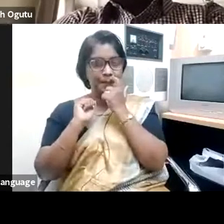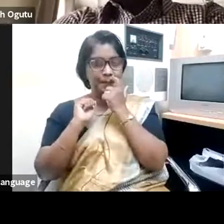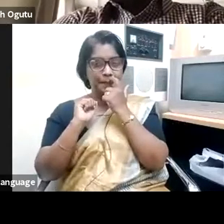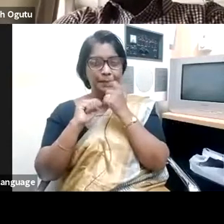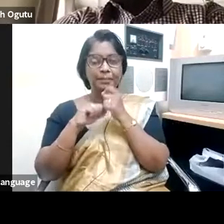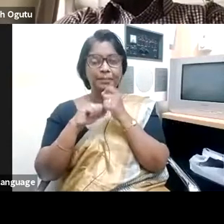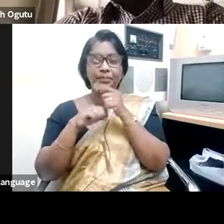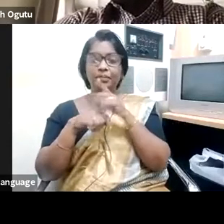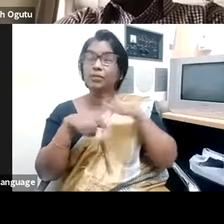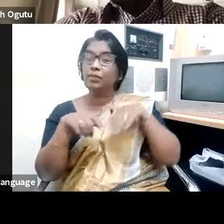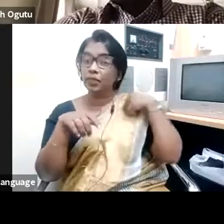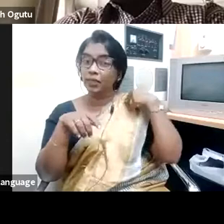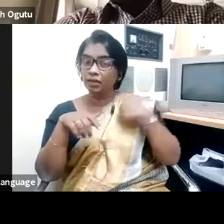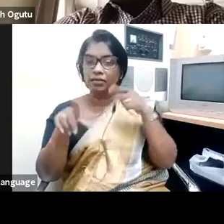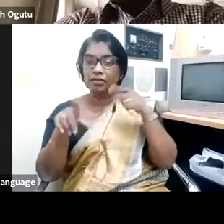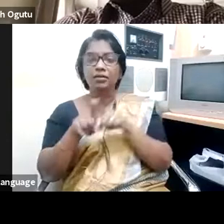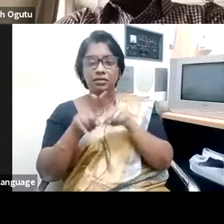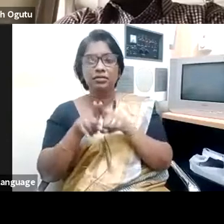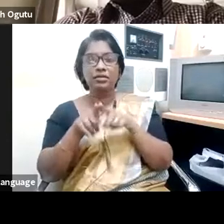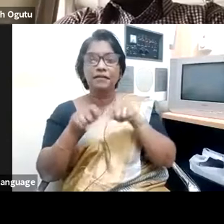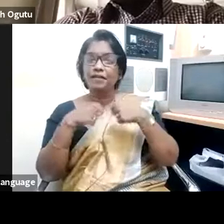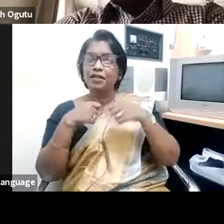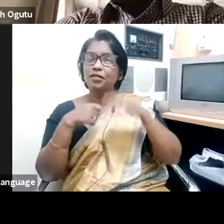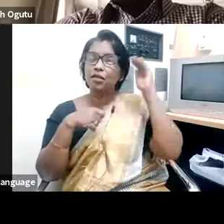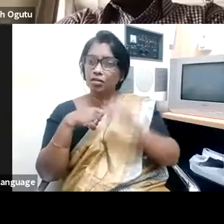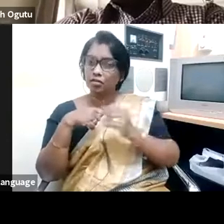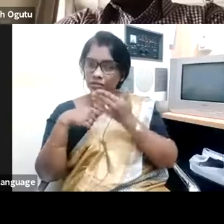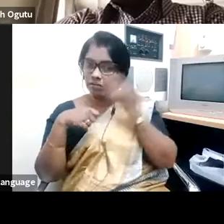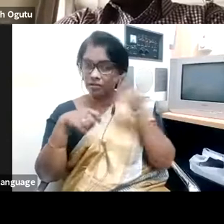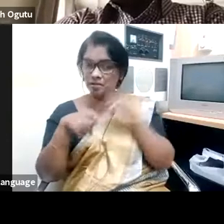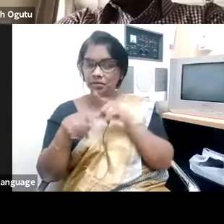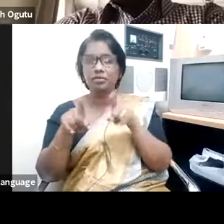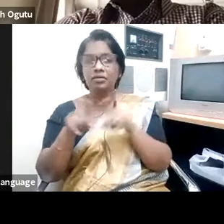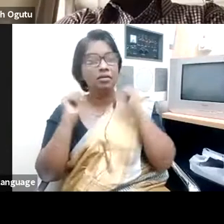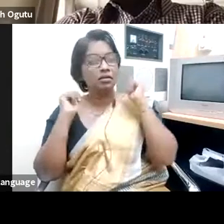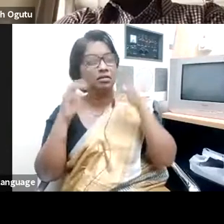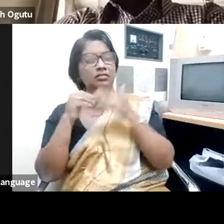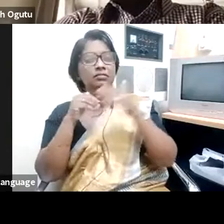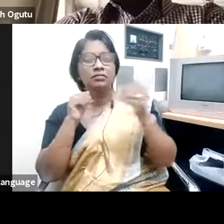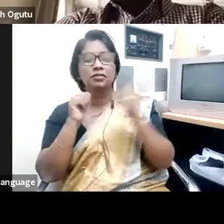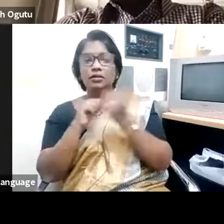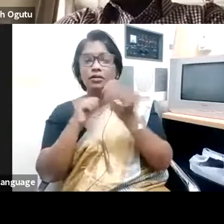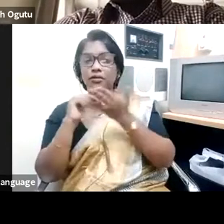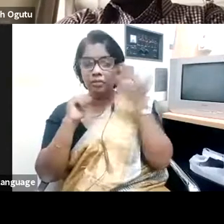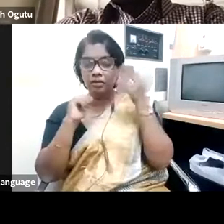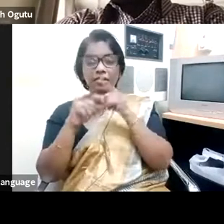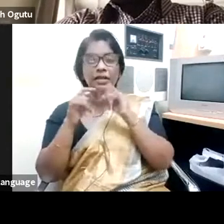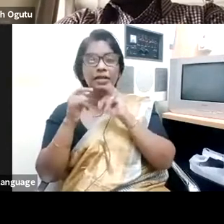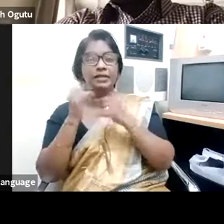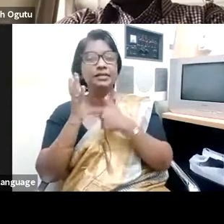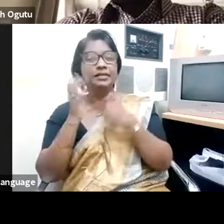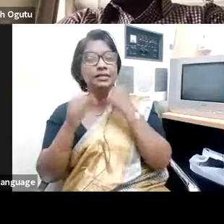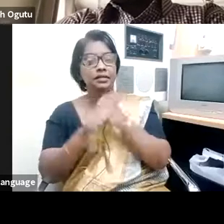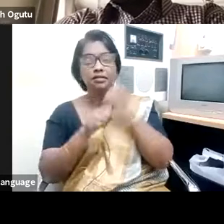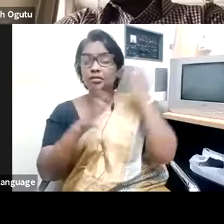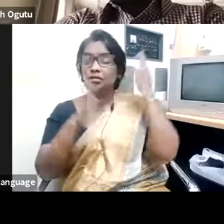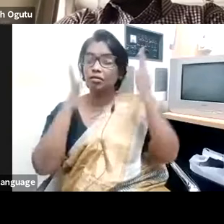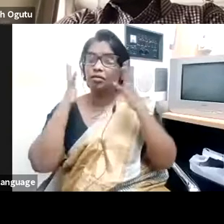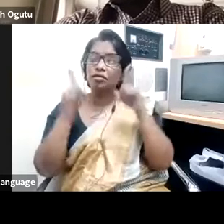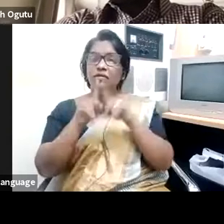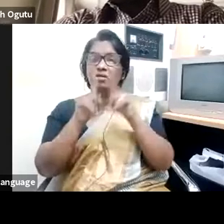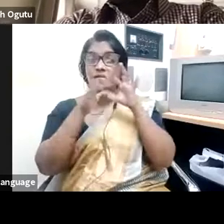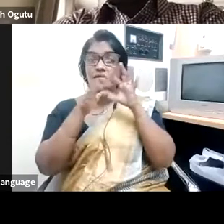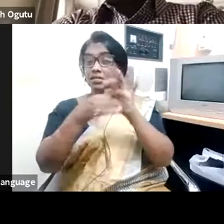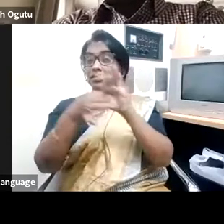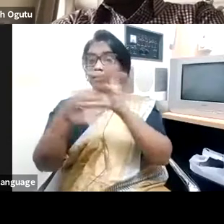their simplicity and effectiveness. The SDGs are about universal. They are interconnected. They are exponential in nature.